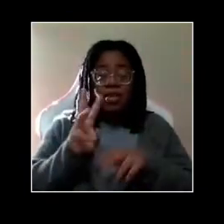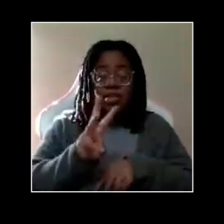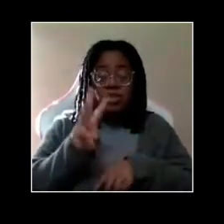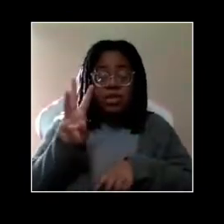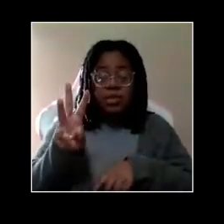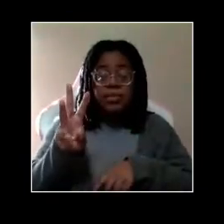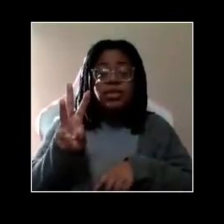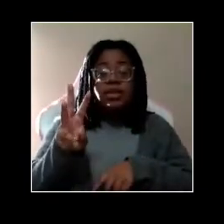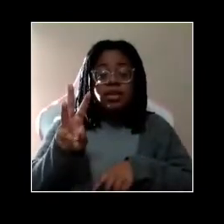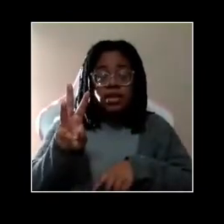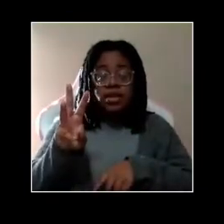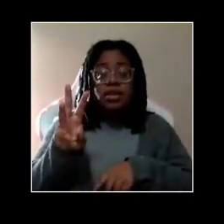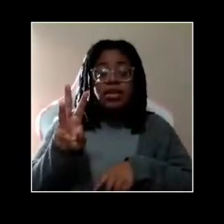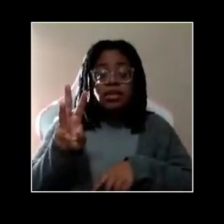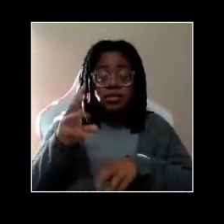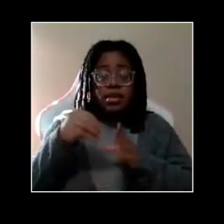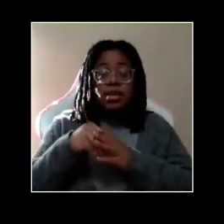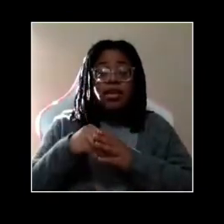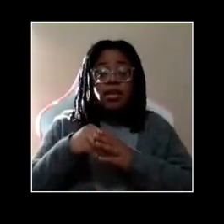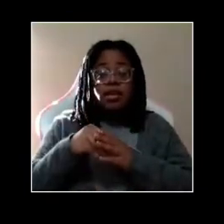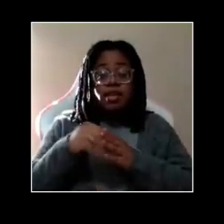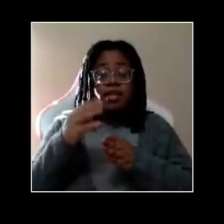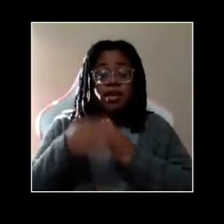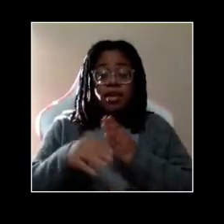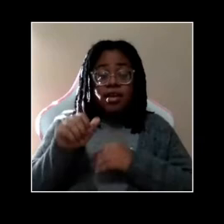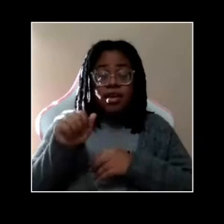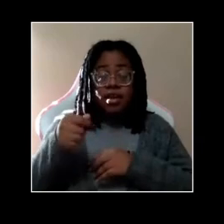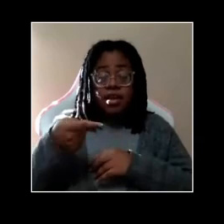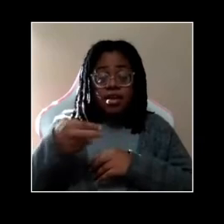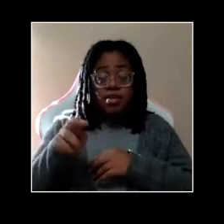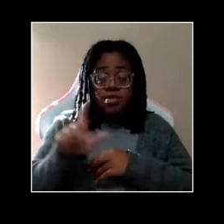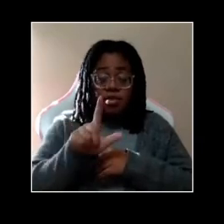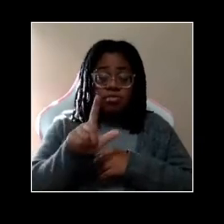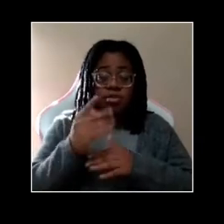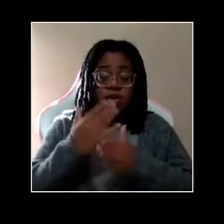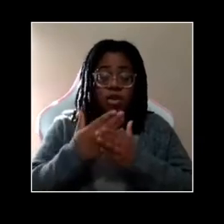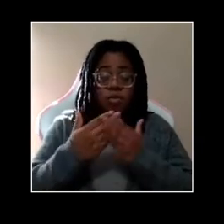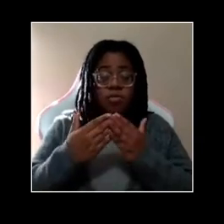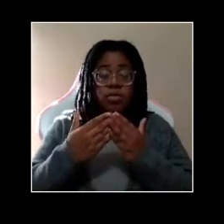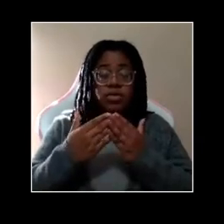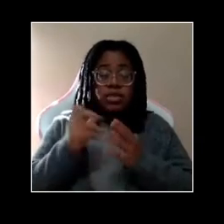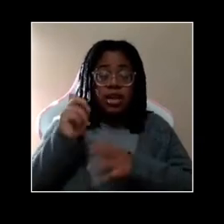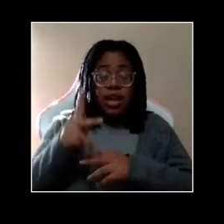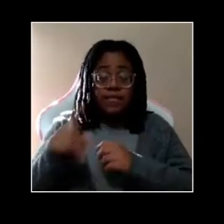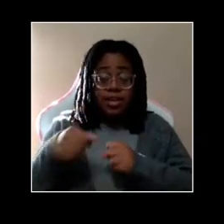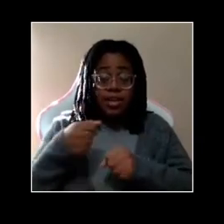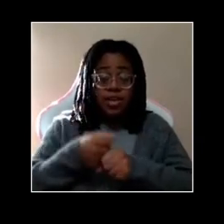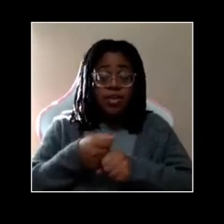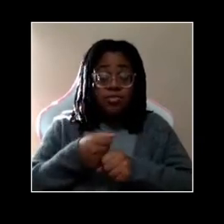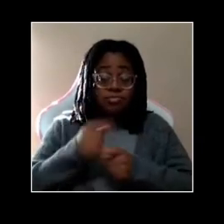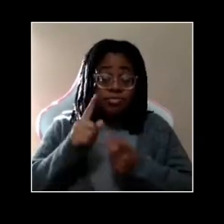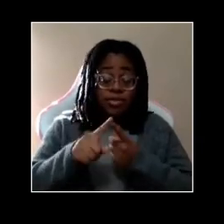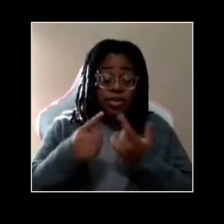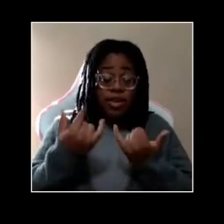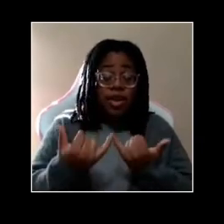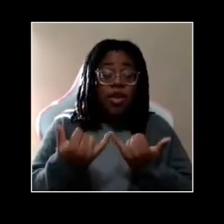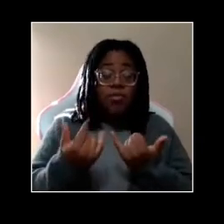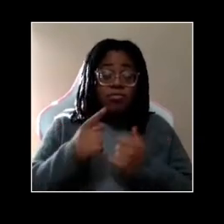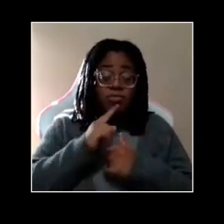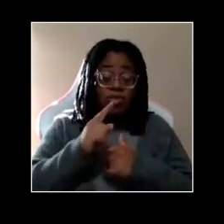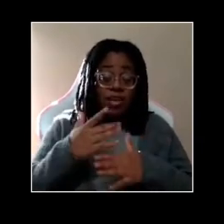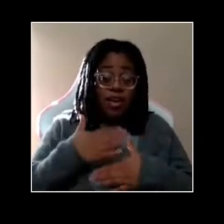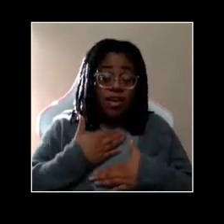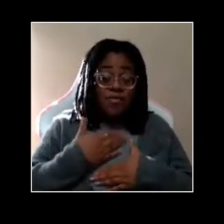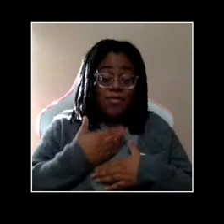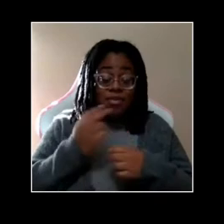actually in the end of April. So it's almost half a year until now. We are very happy to